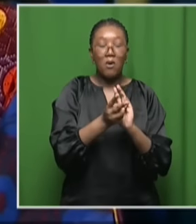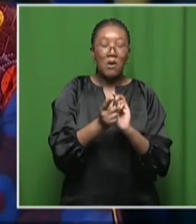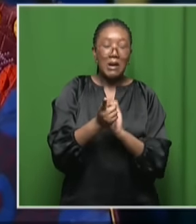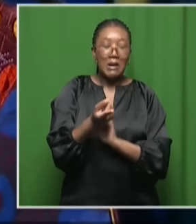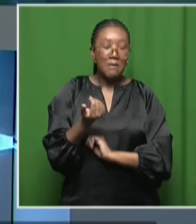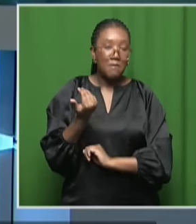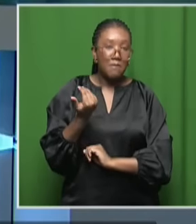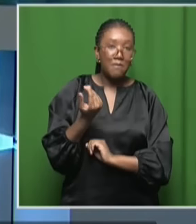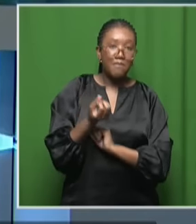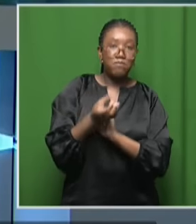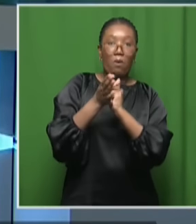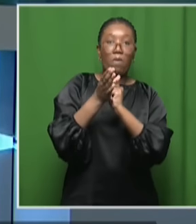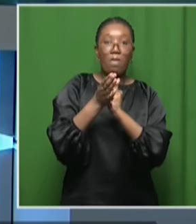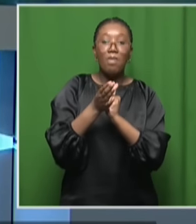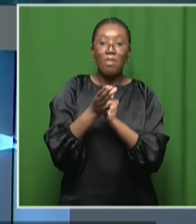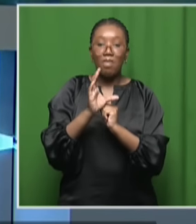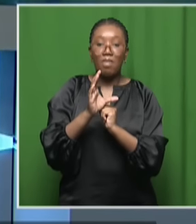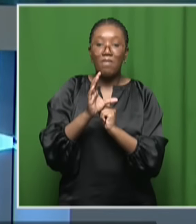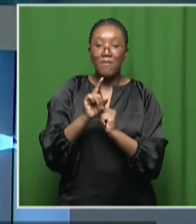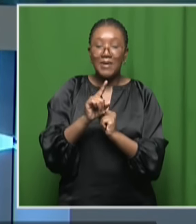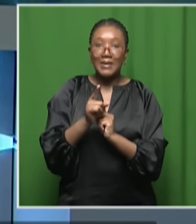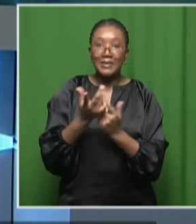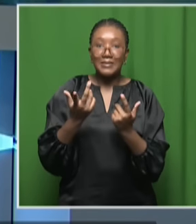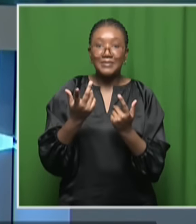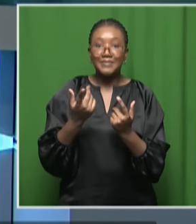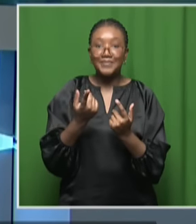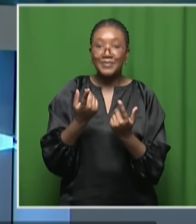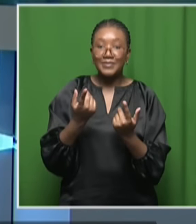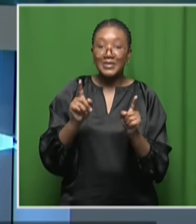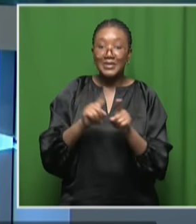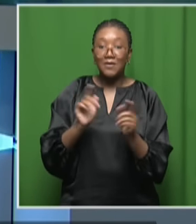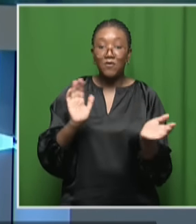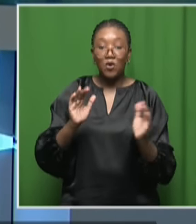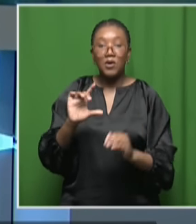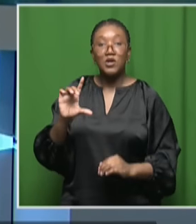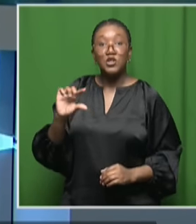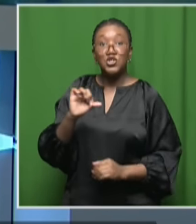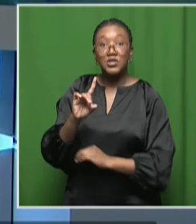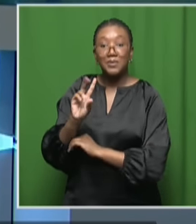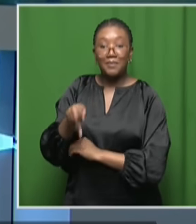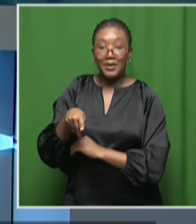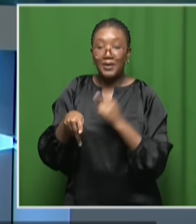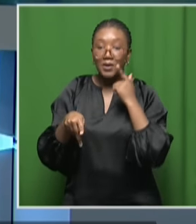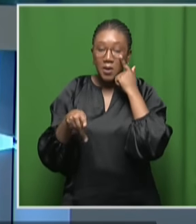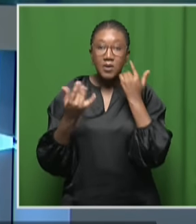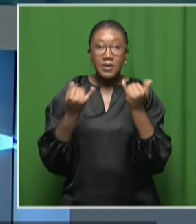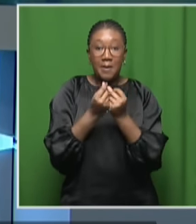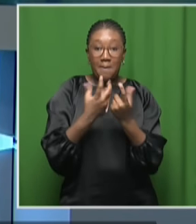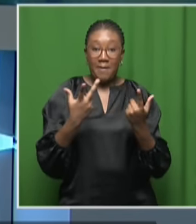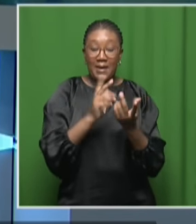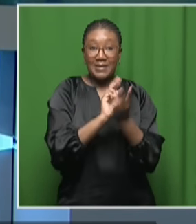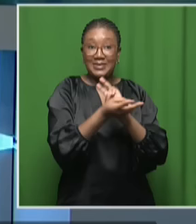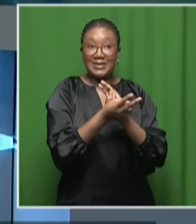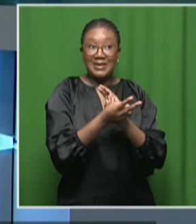developed nations, even when those African states' debt to GDP ratio, so the actual amount of debt that you